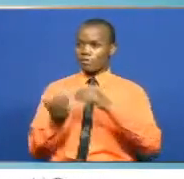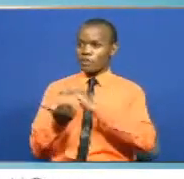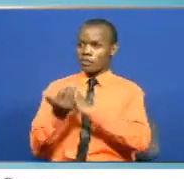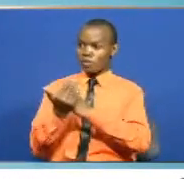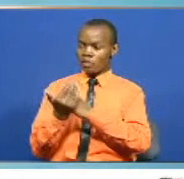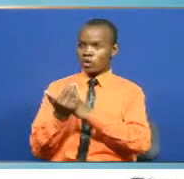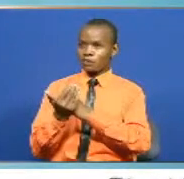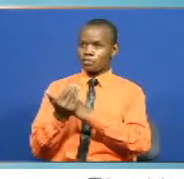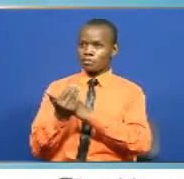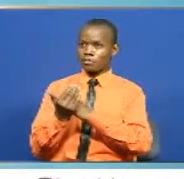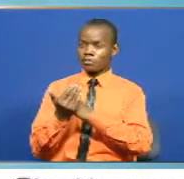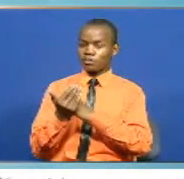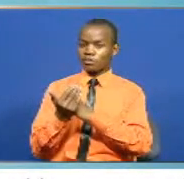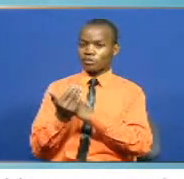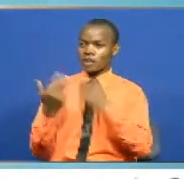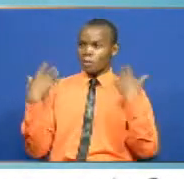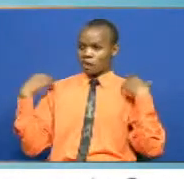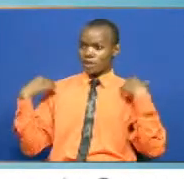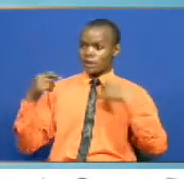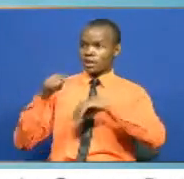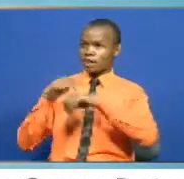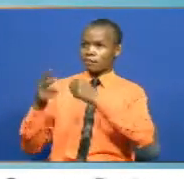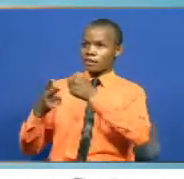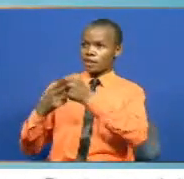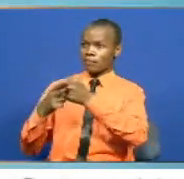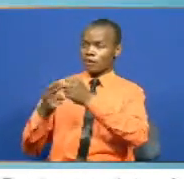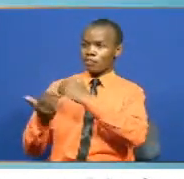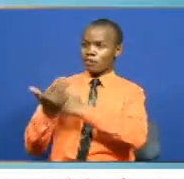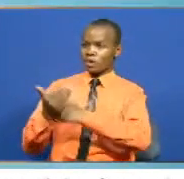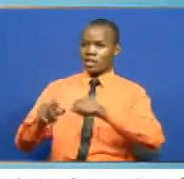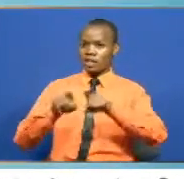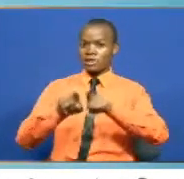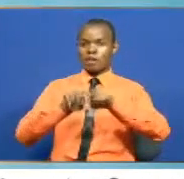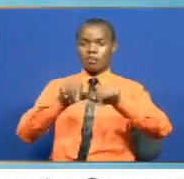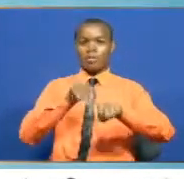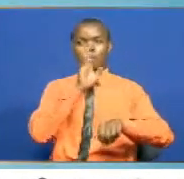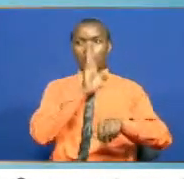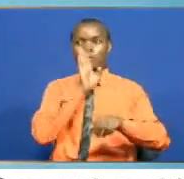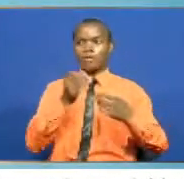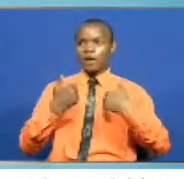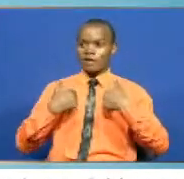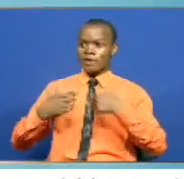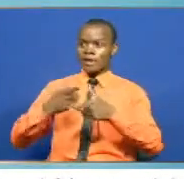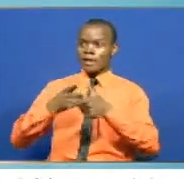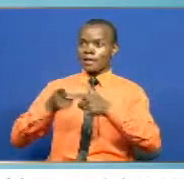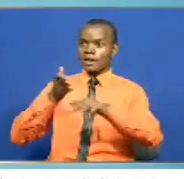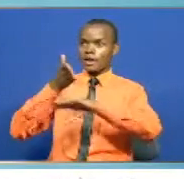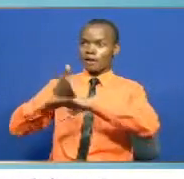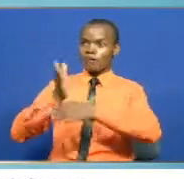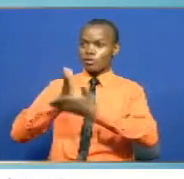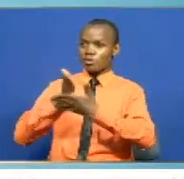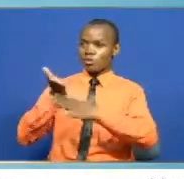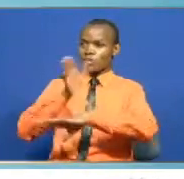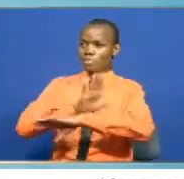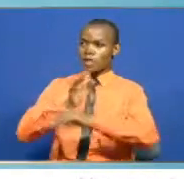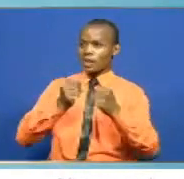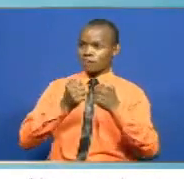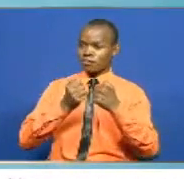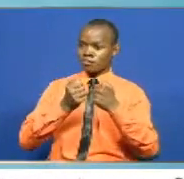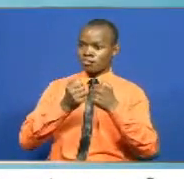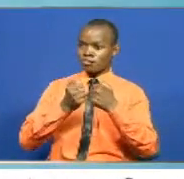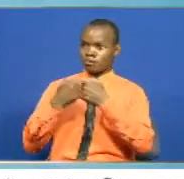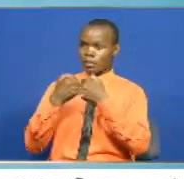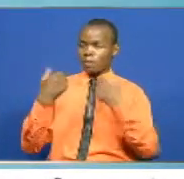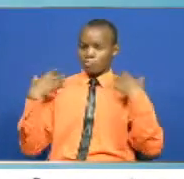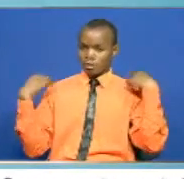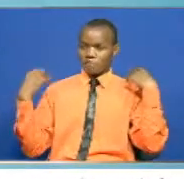at 7 a.m. in the morning. Right after that, we have to go to the weight room, we go have breakfast. But right after that, we right back in the gym because we know we have to put in extra